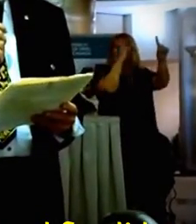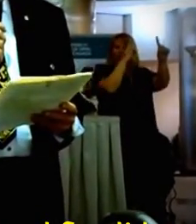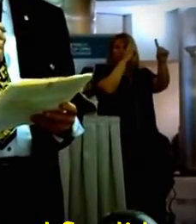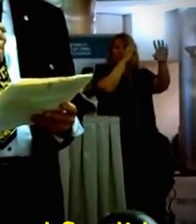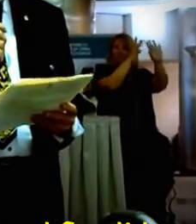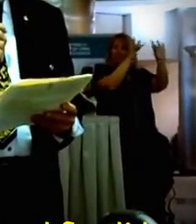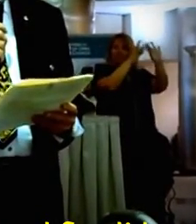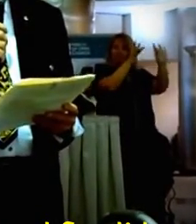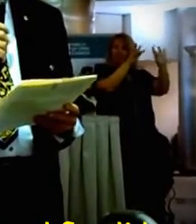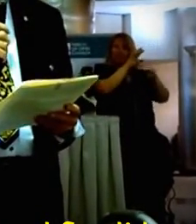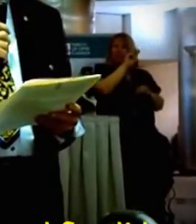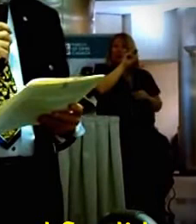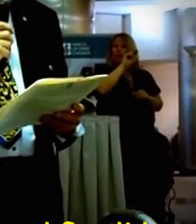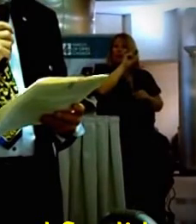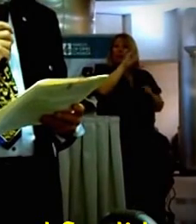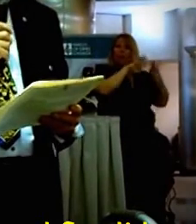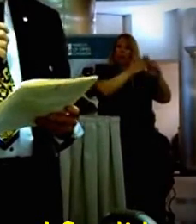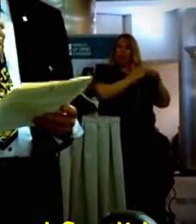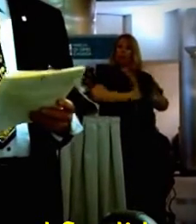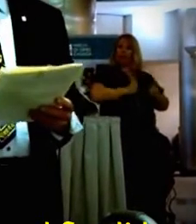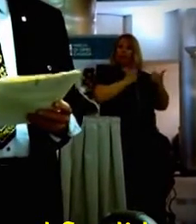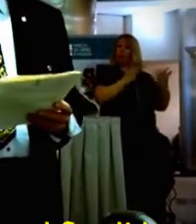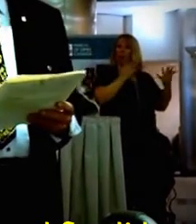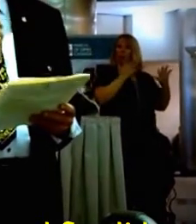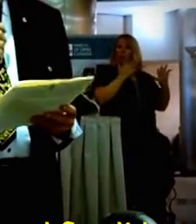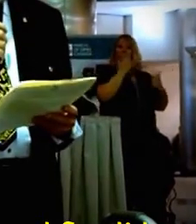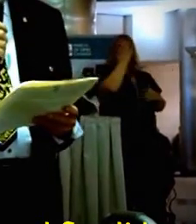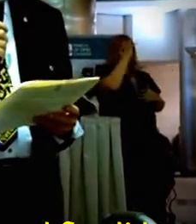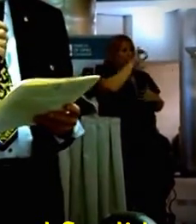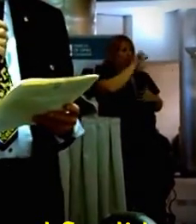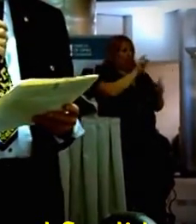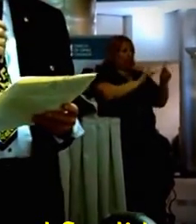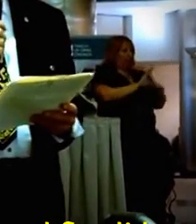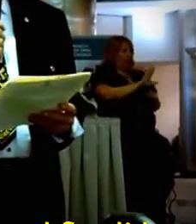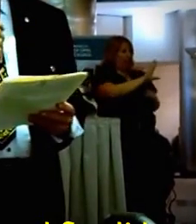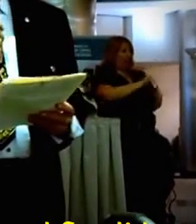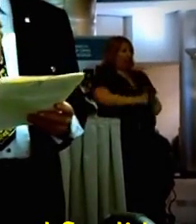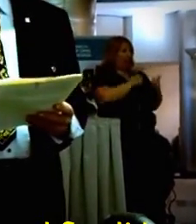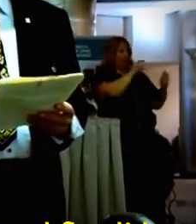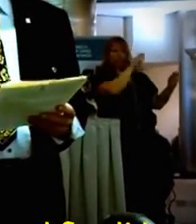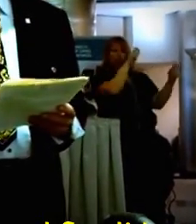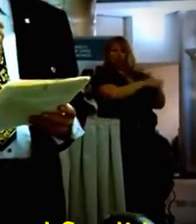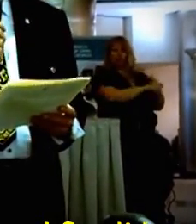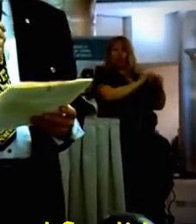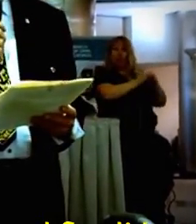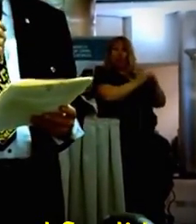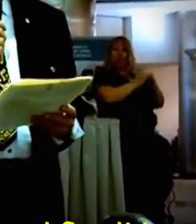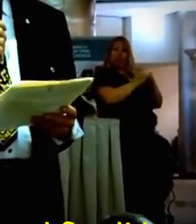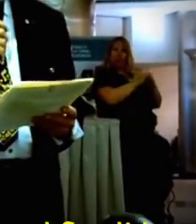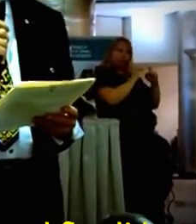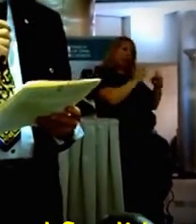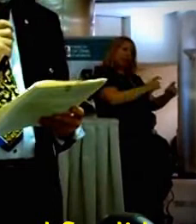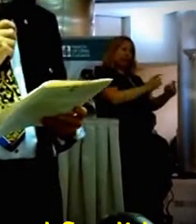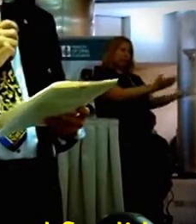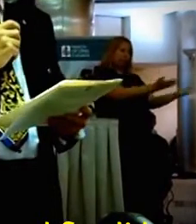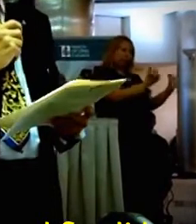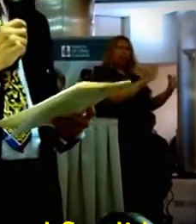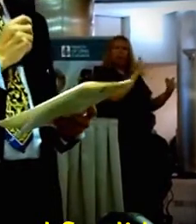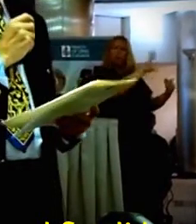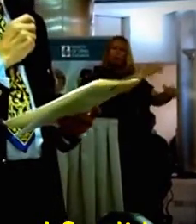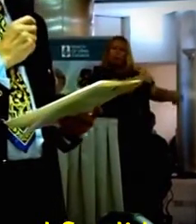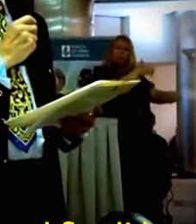Living is to change the lives of people with an intellectual disability by giving them a voice and supporting